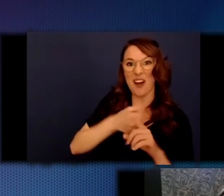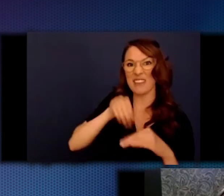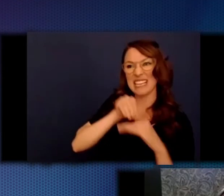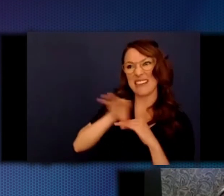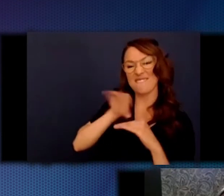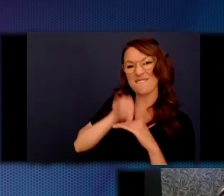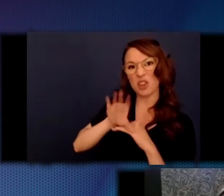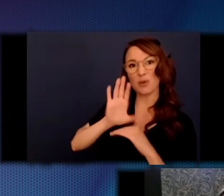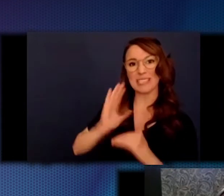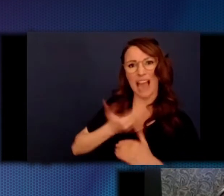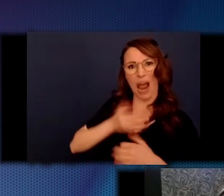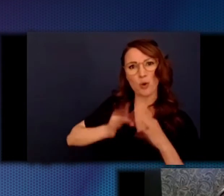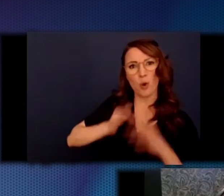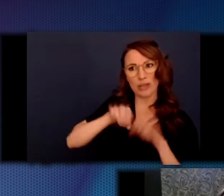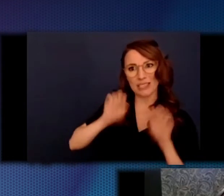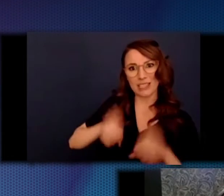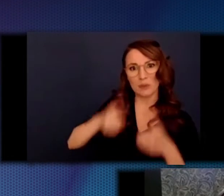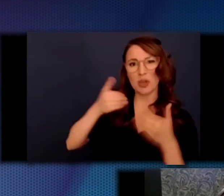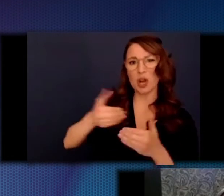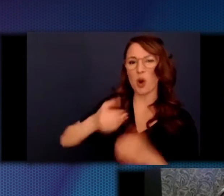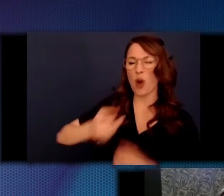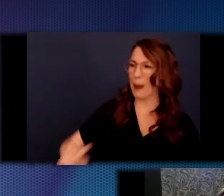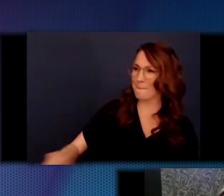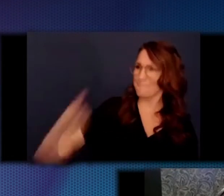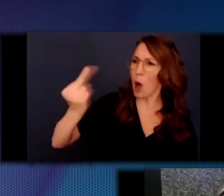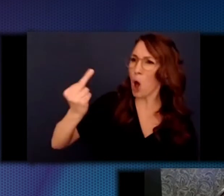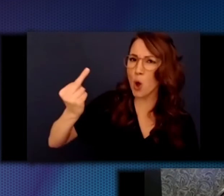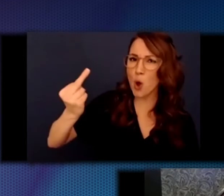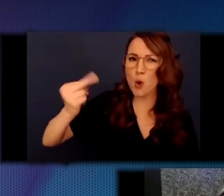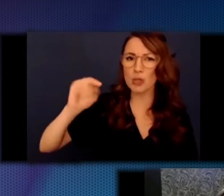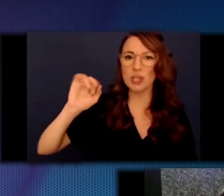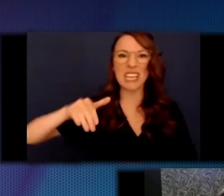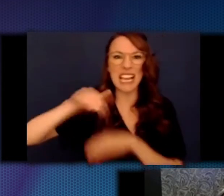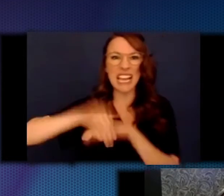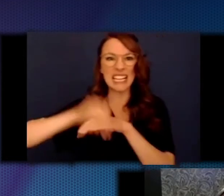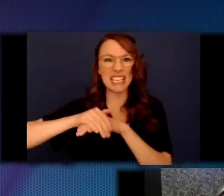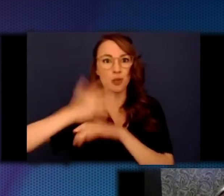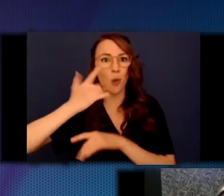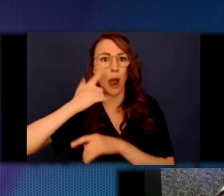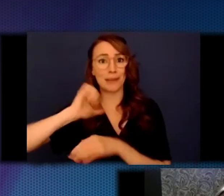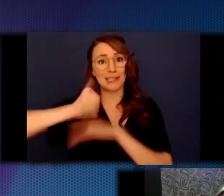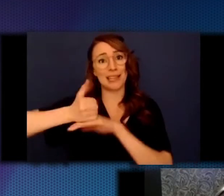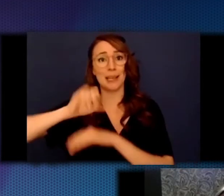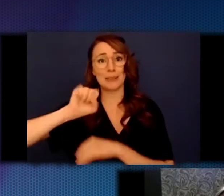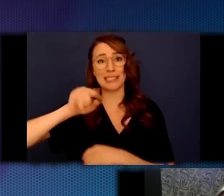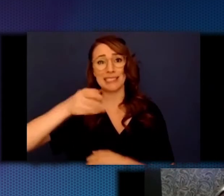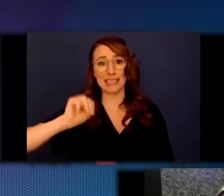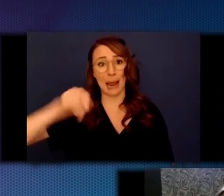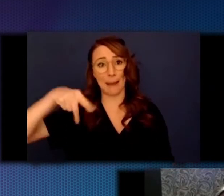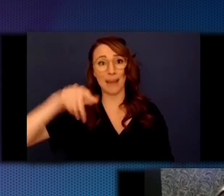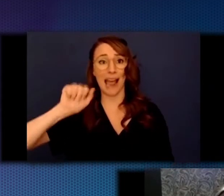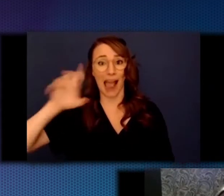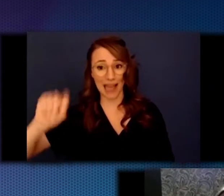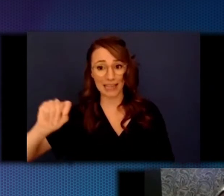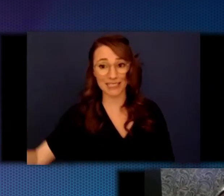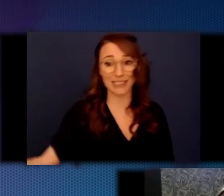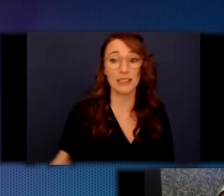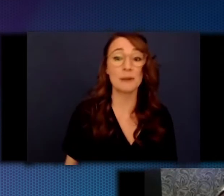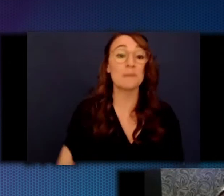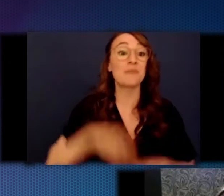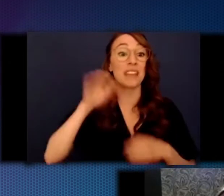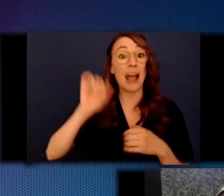in their Stamp Act. Some historians believe that this set off a chain of events that eventually led to the